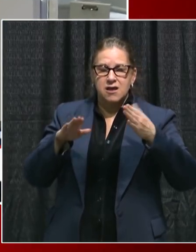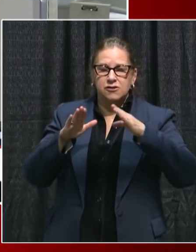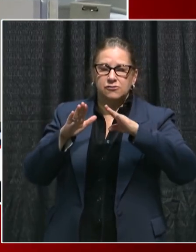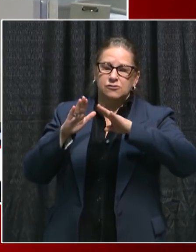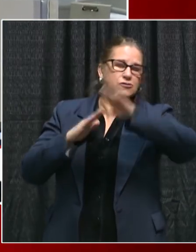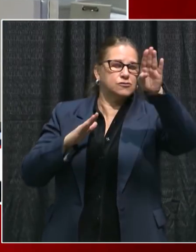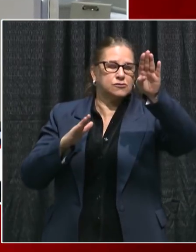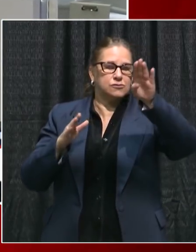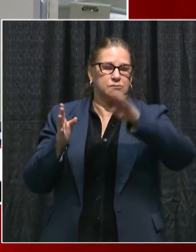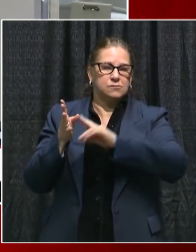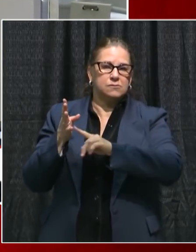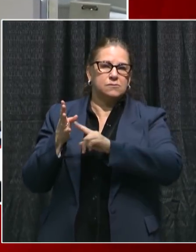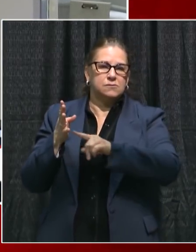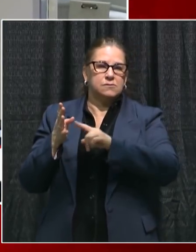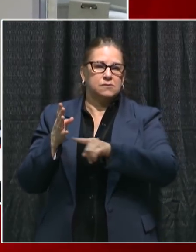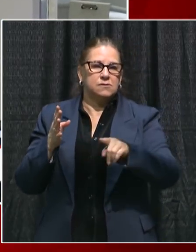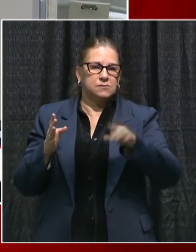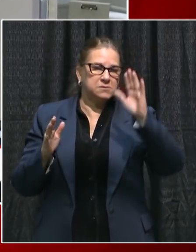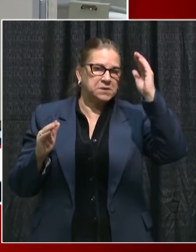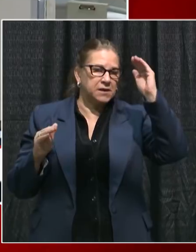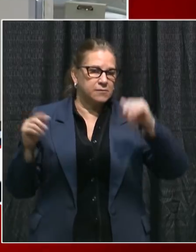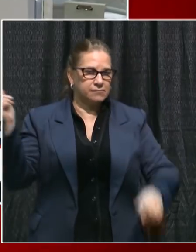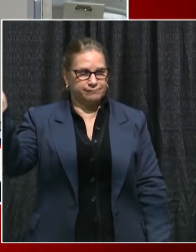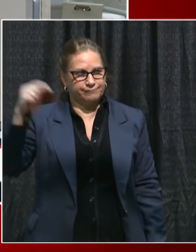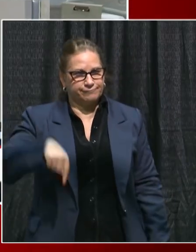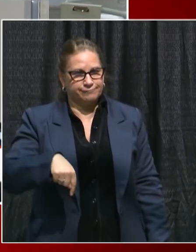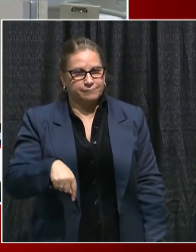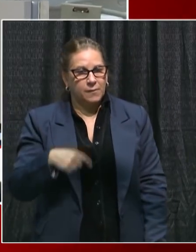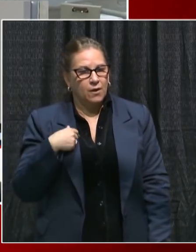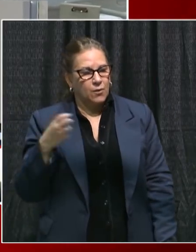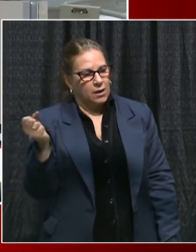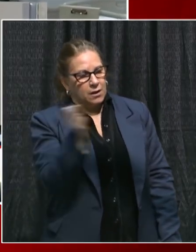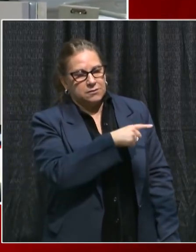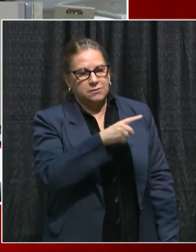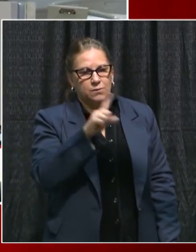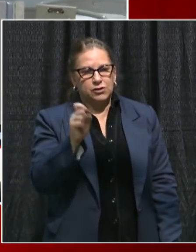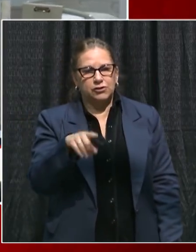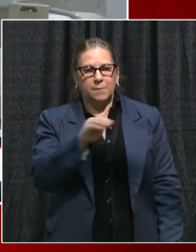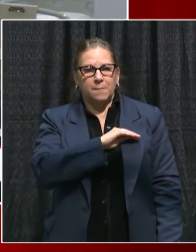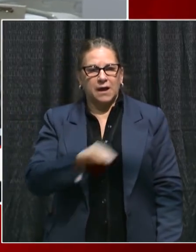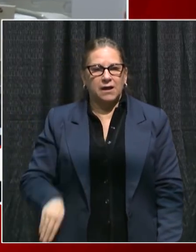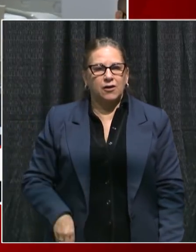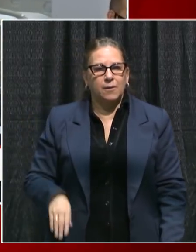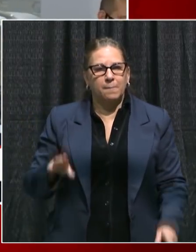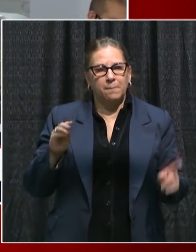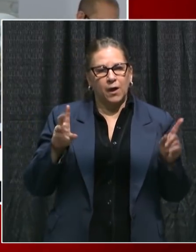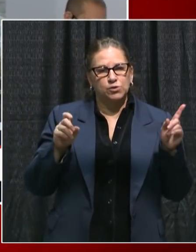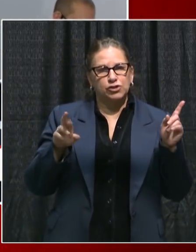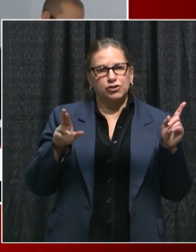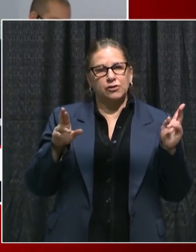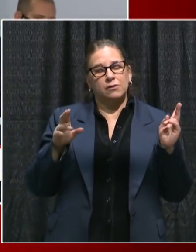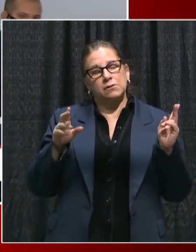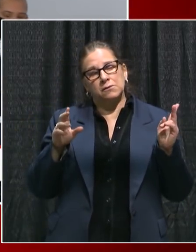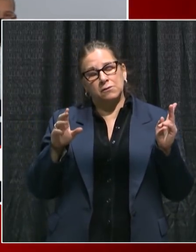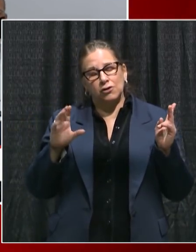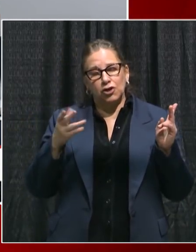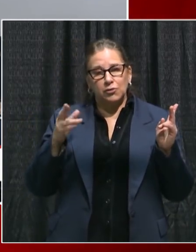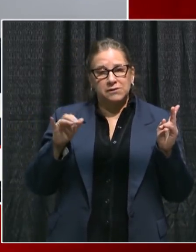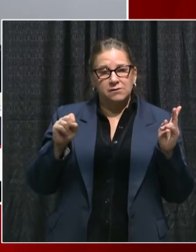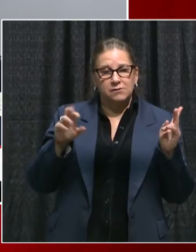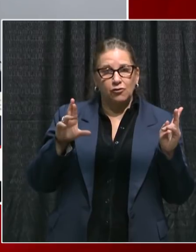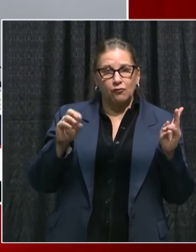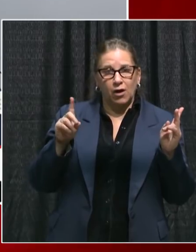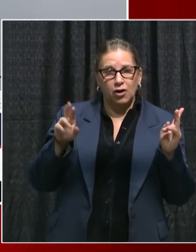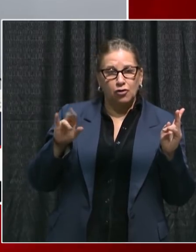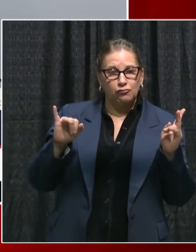I have a question, Mayor Bowser, for Dr. Rodriguez. Of course, we're in this COVID period, but